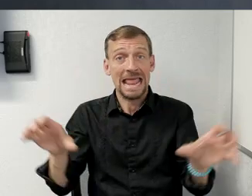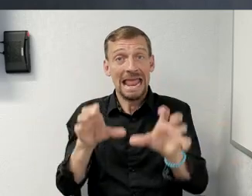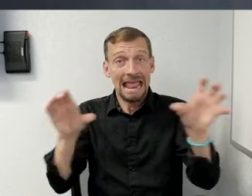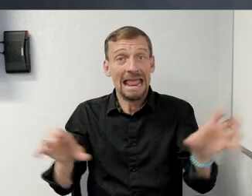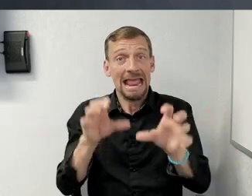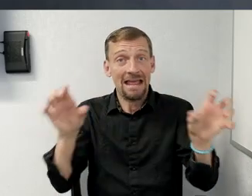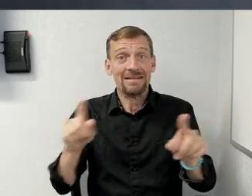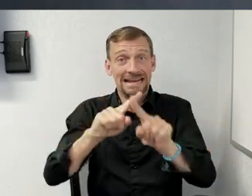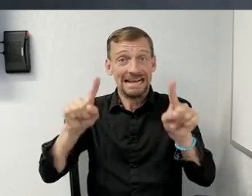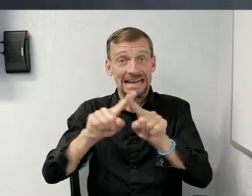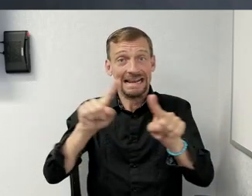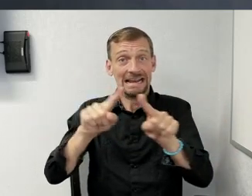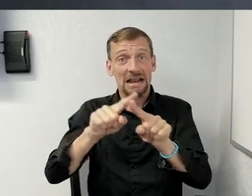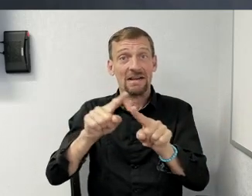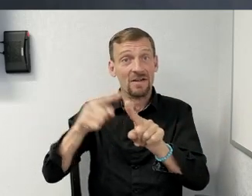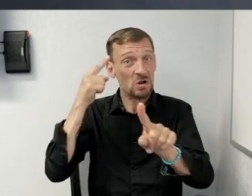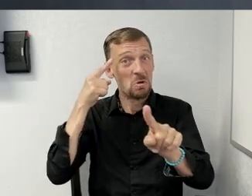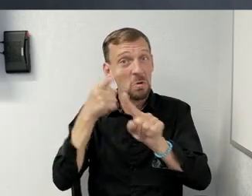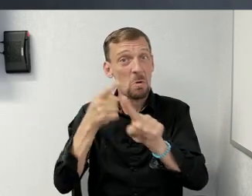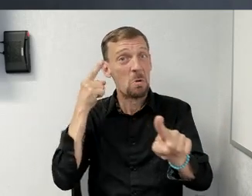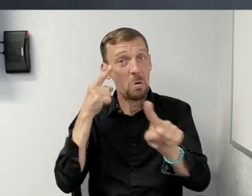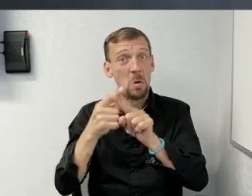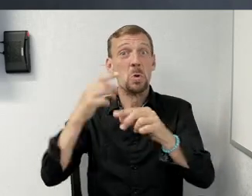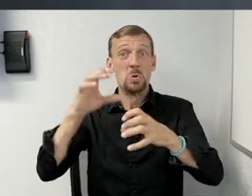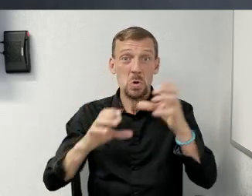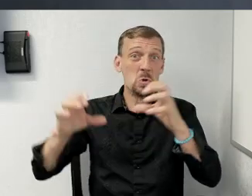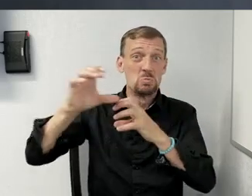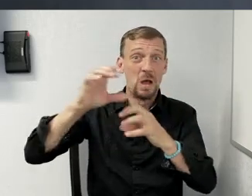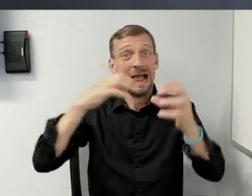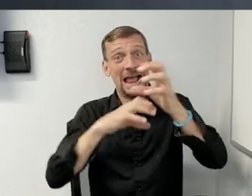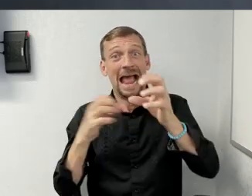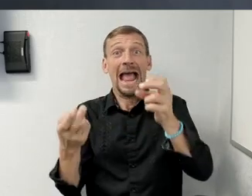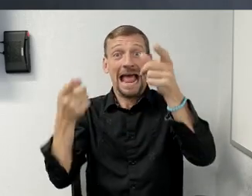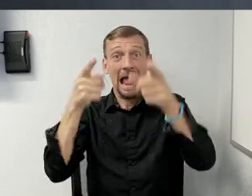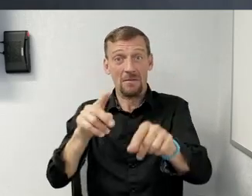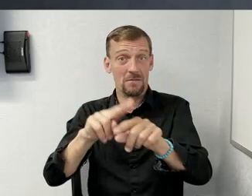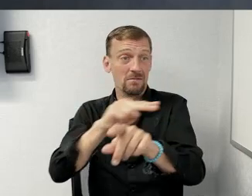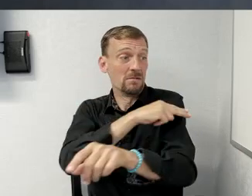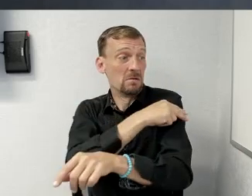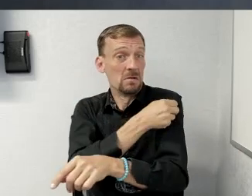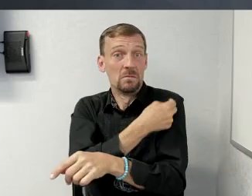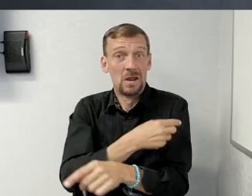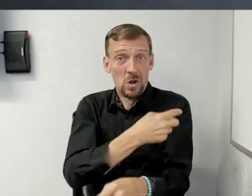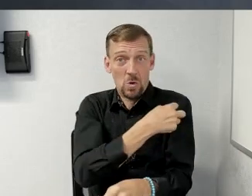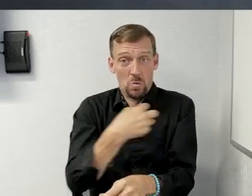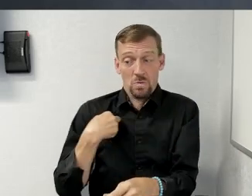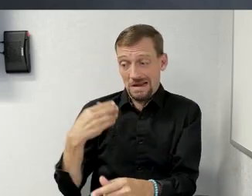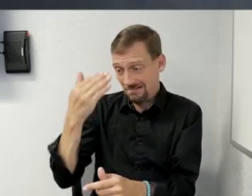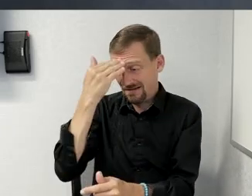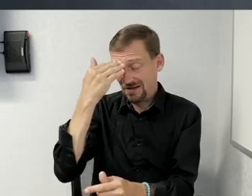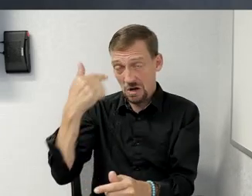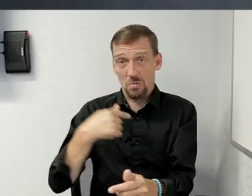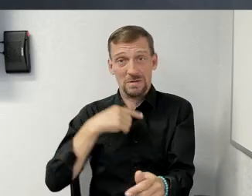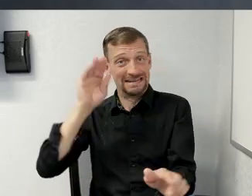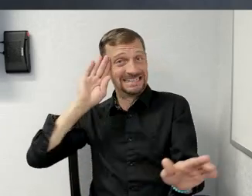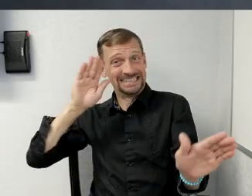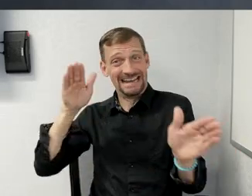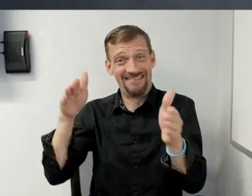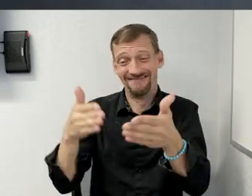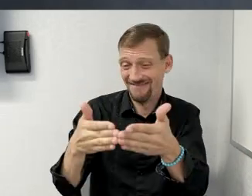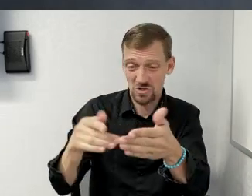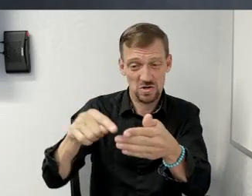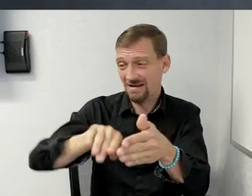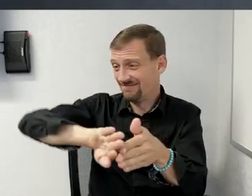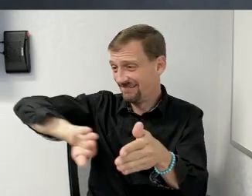and initiatives going on at Kaweah Delta, there's no doubt about it that we're almost singly focused on the COVID-19